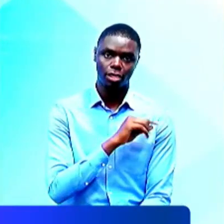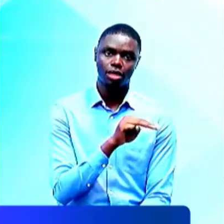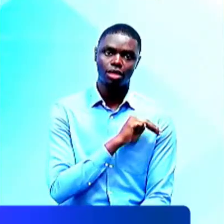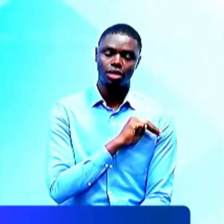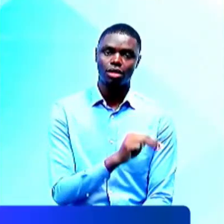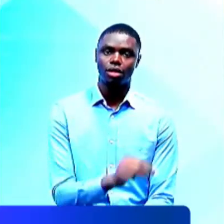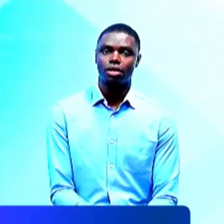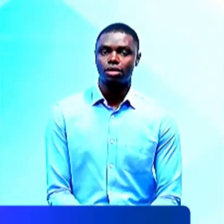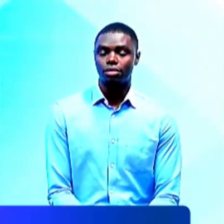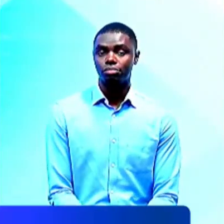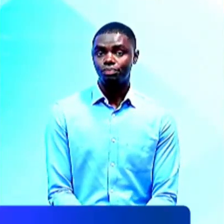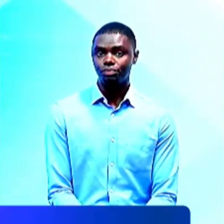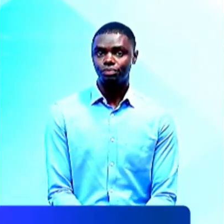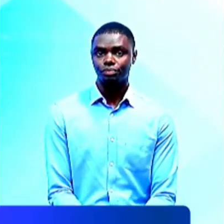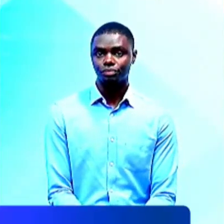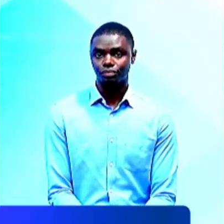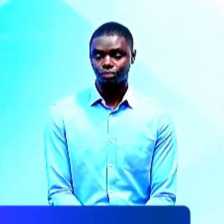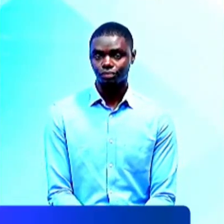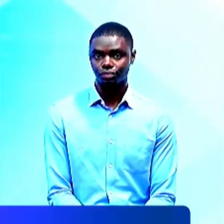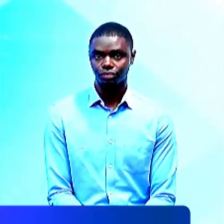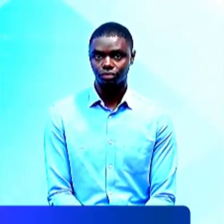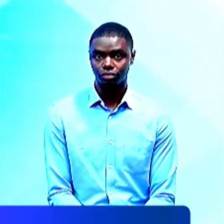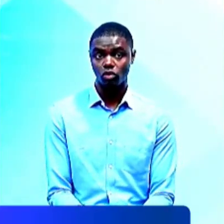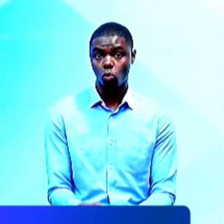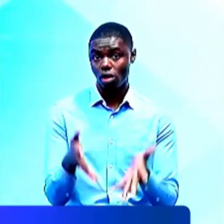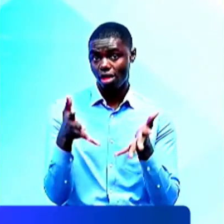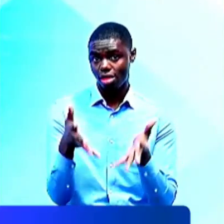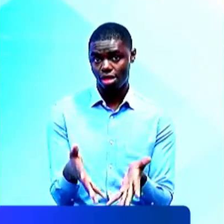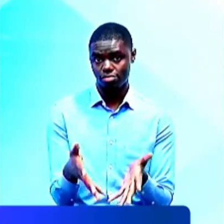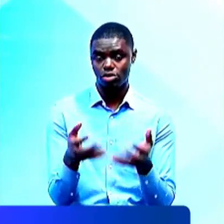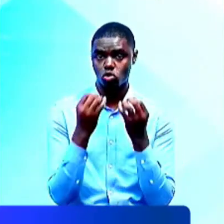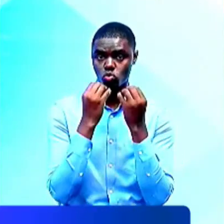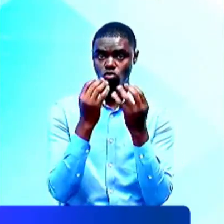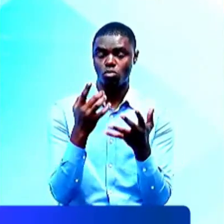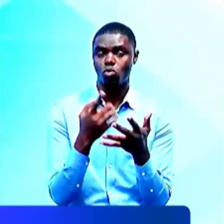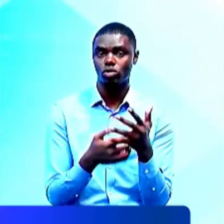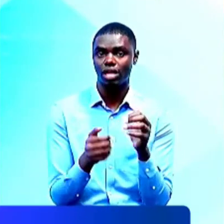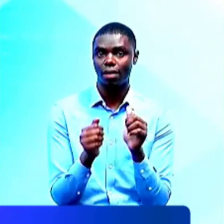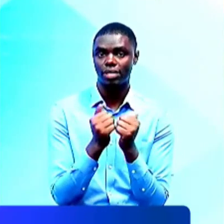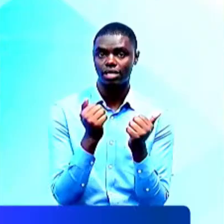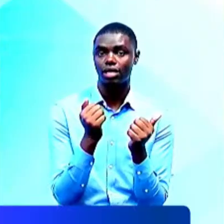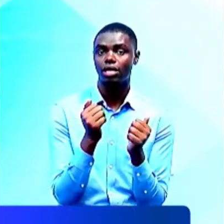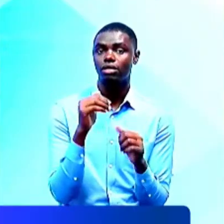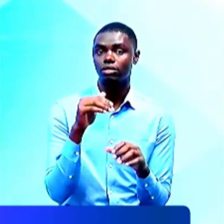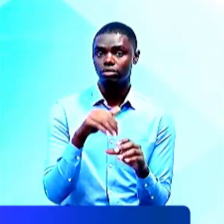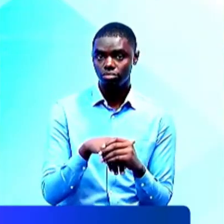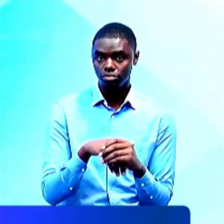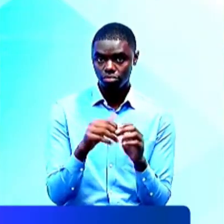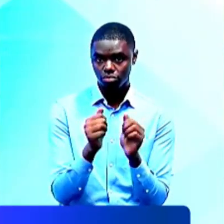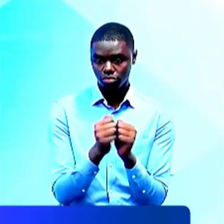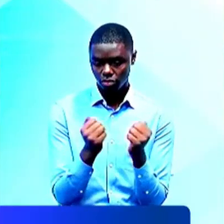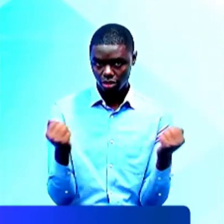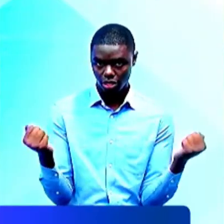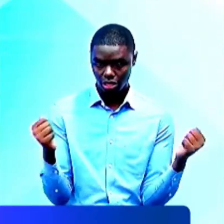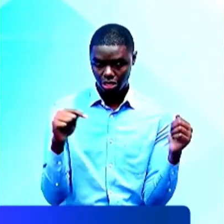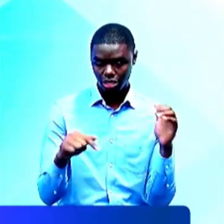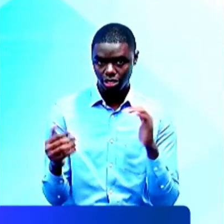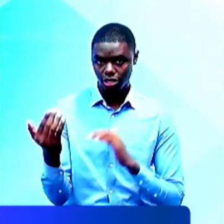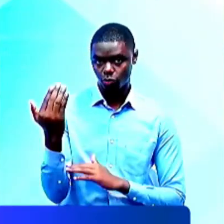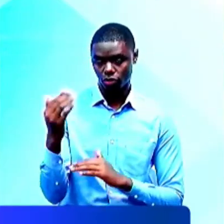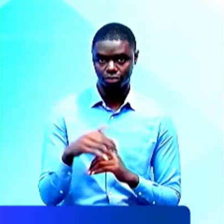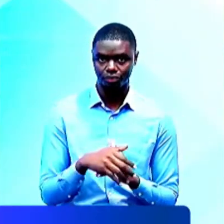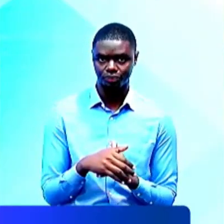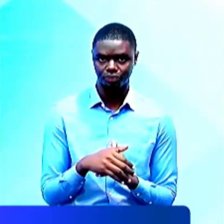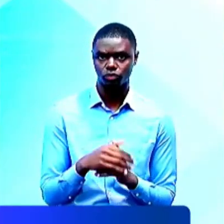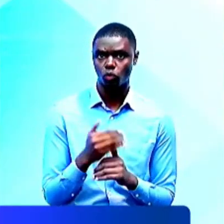is Gideon Minor. And we are here to keep you up to speed with what is happening in the dailies this morning. And